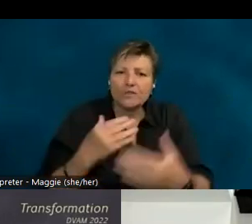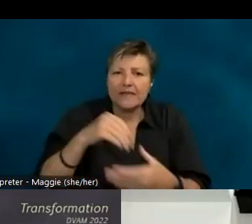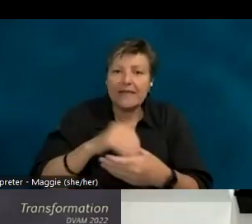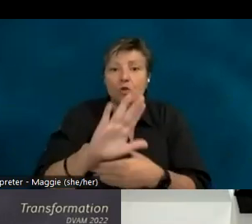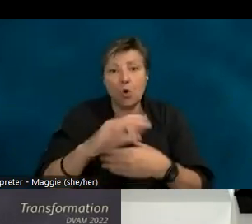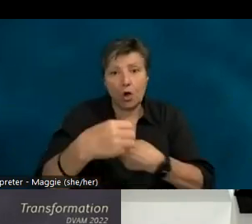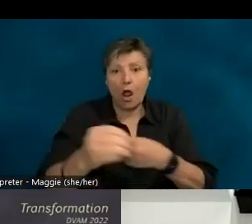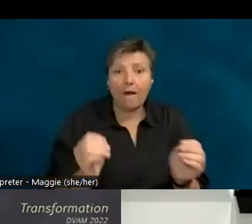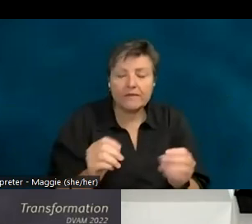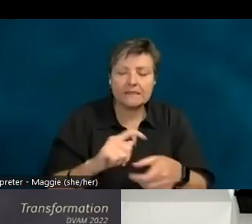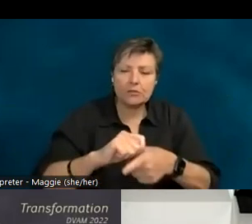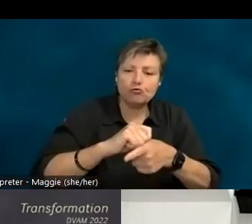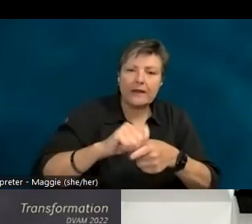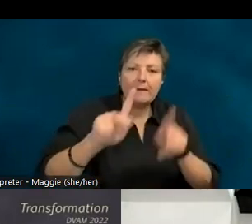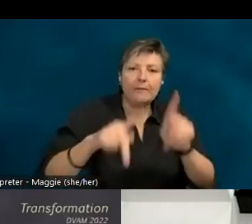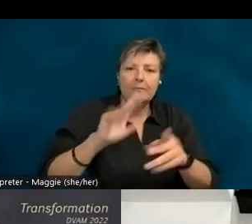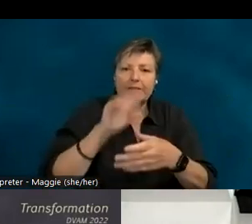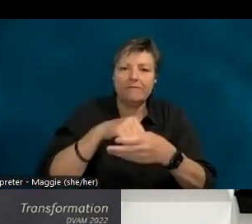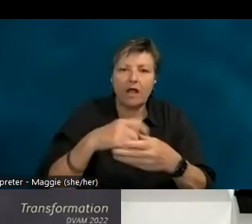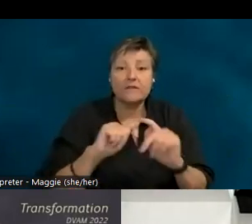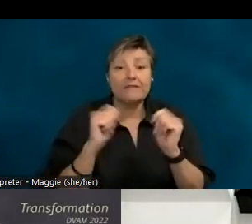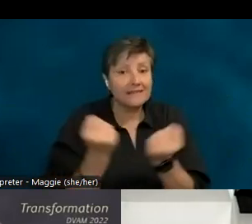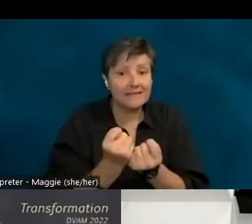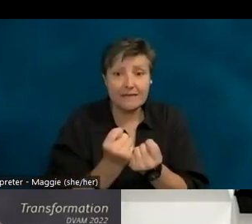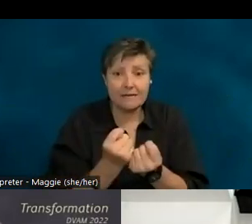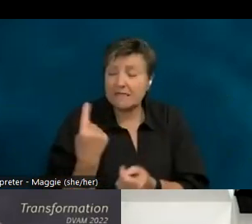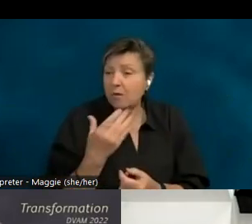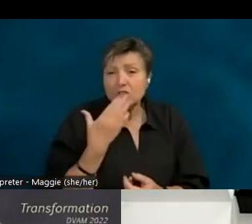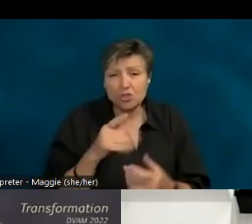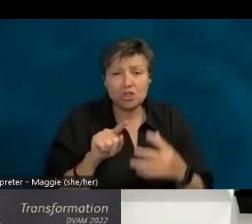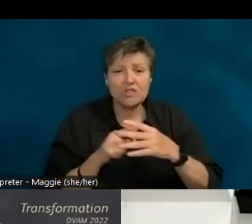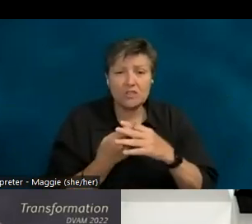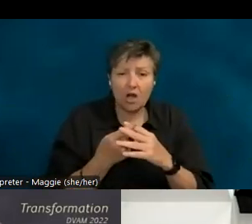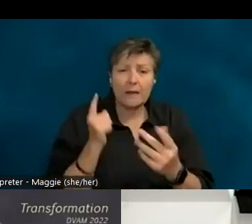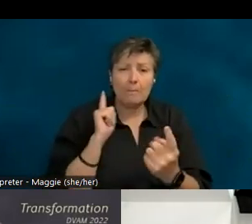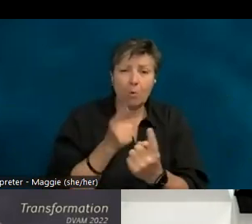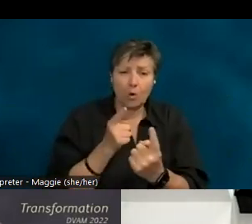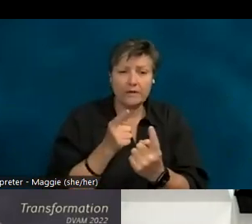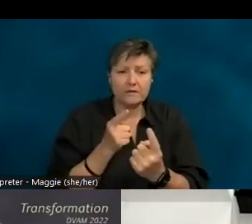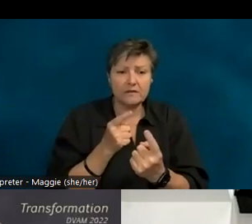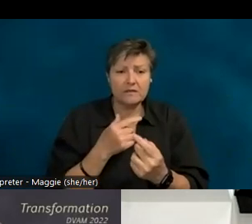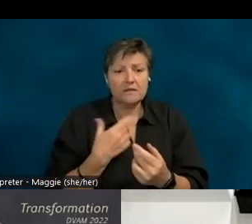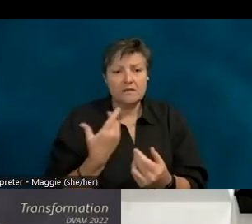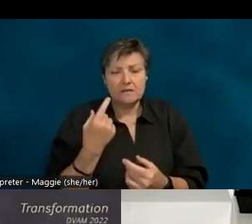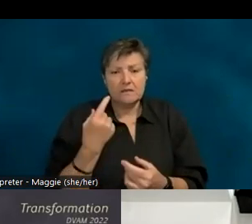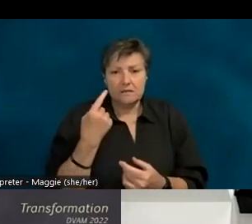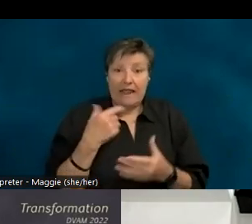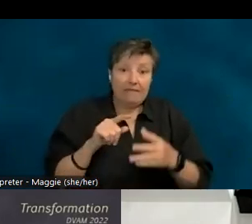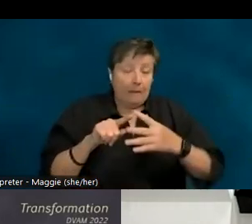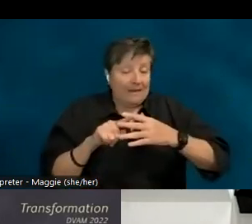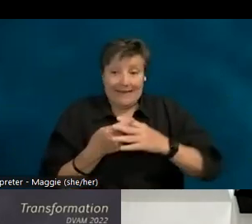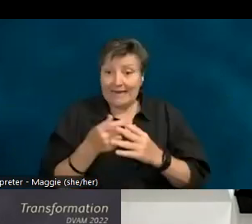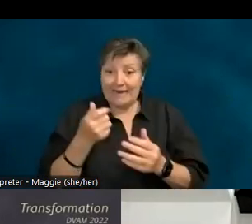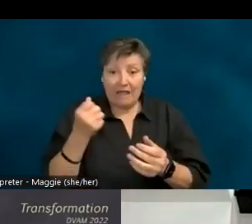train, the folks in your teams. So that's always a good starting point, before, it could be at the beginning of